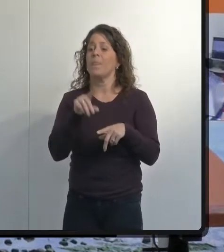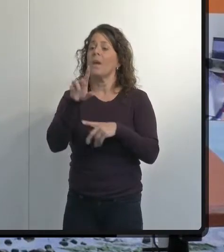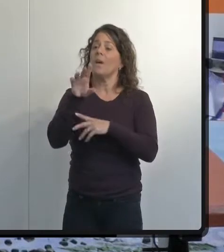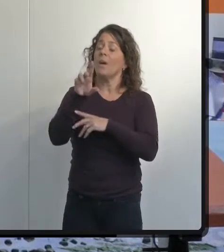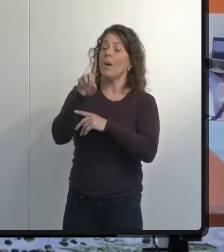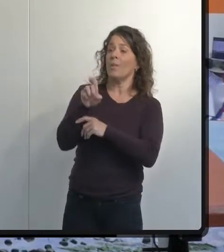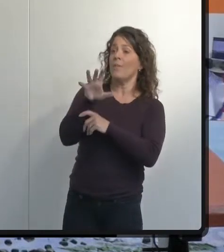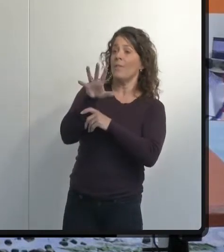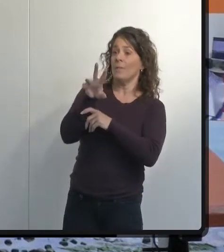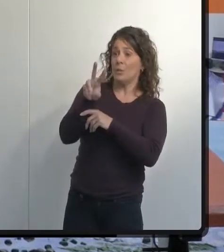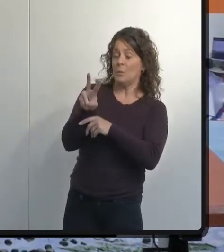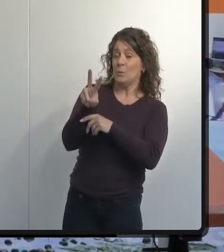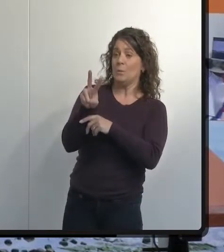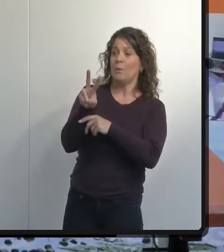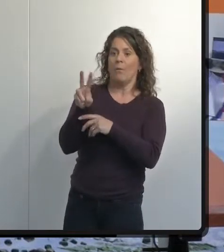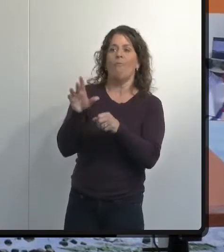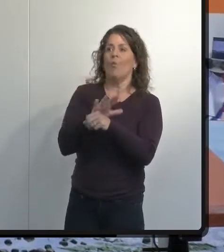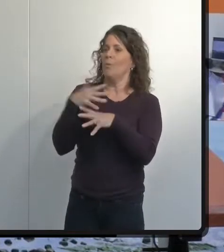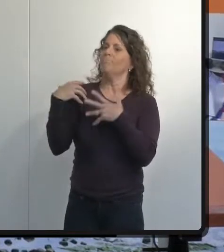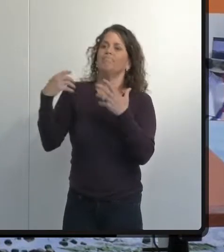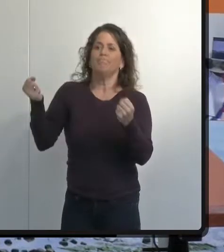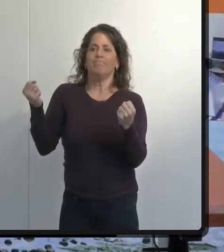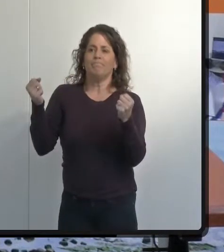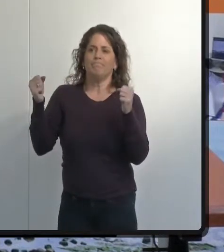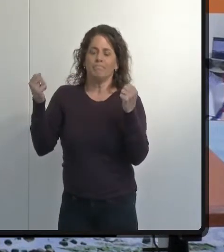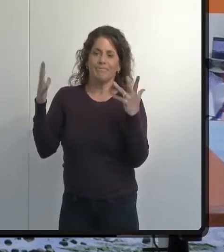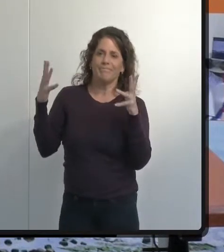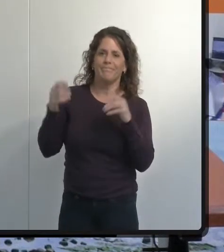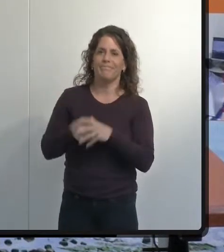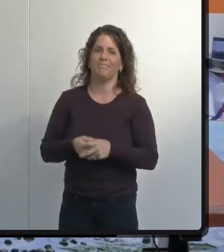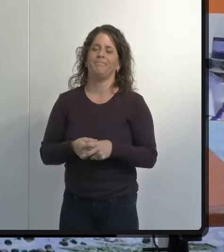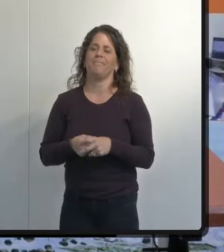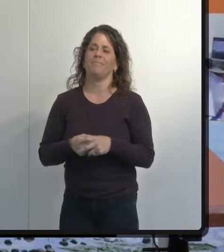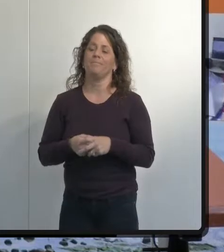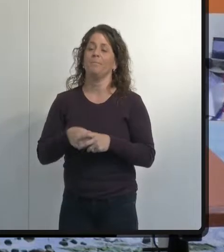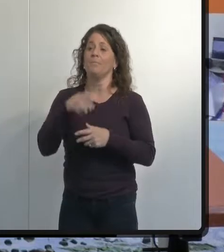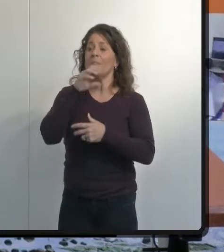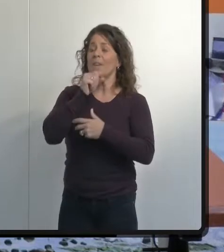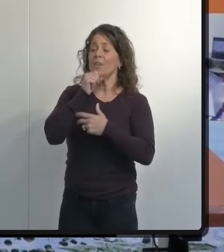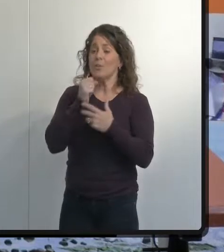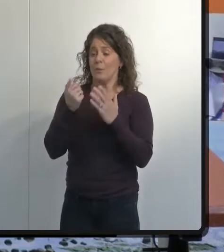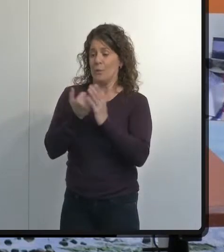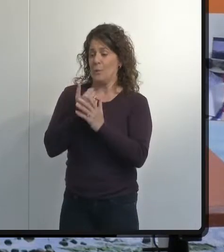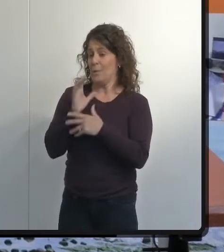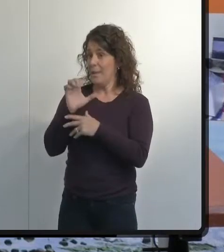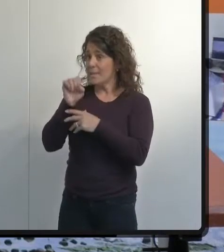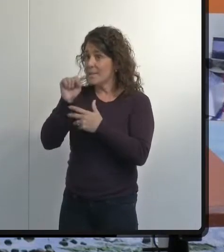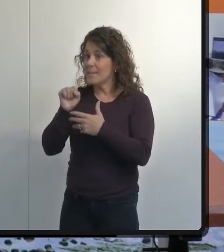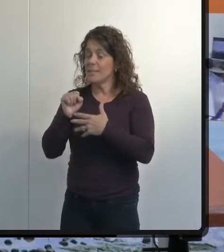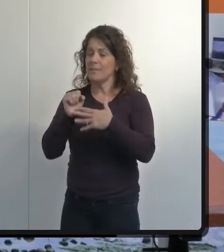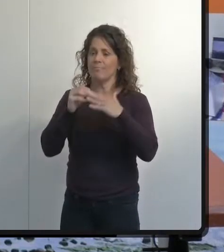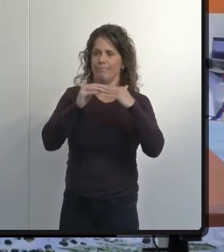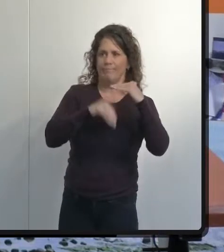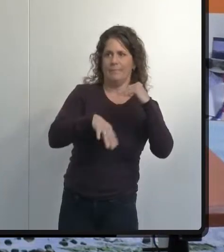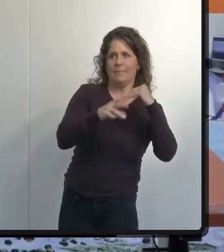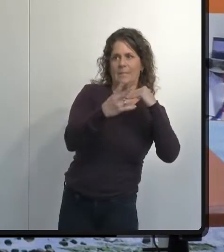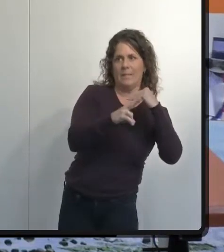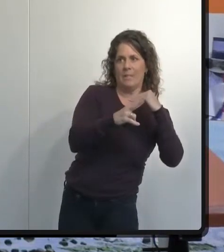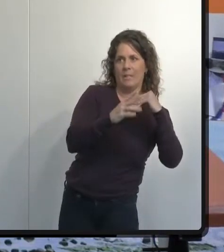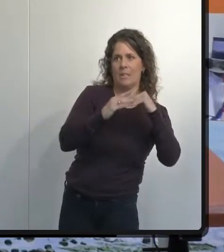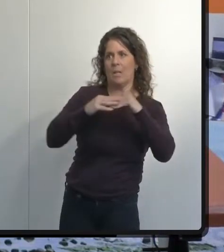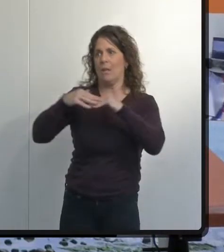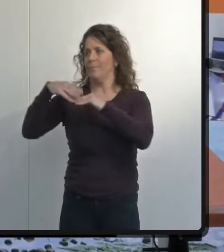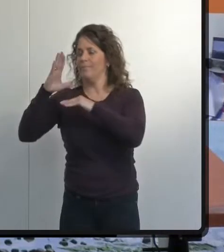152 have fully recovered. The ages of the new cases range from under 17 to